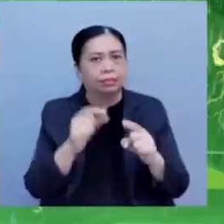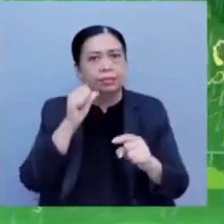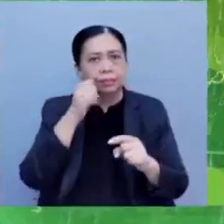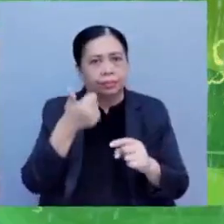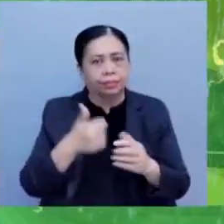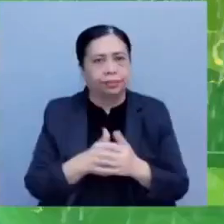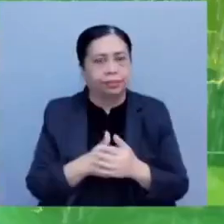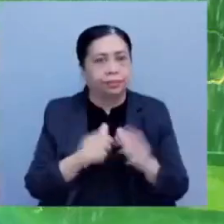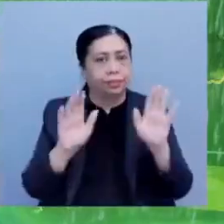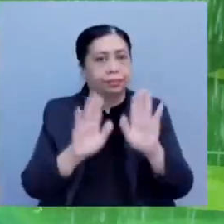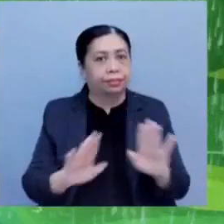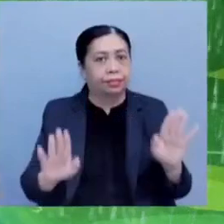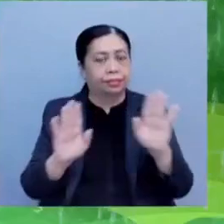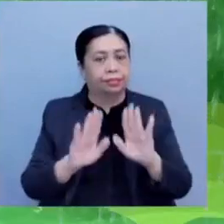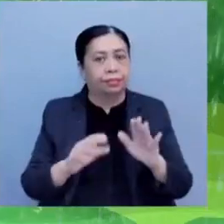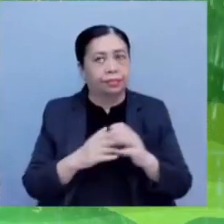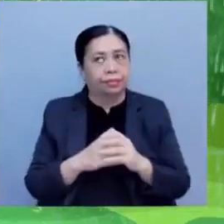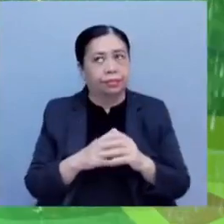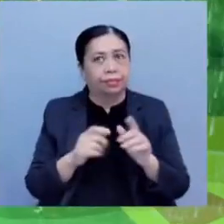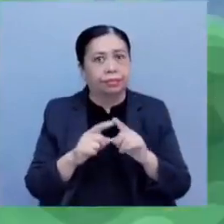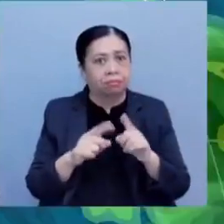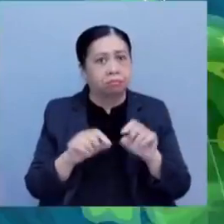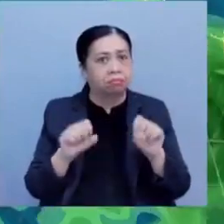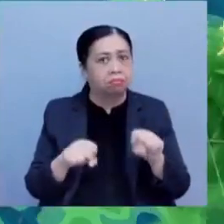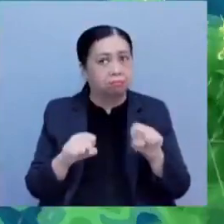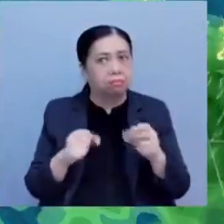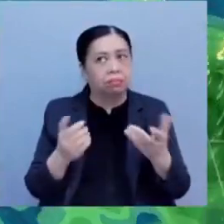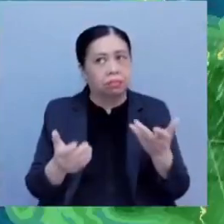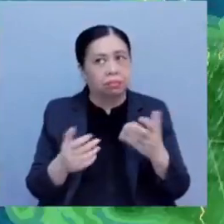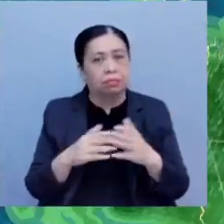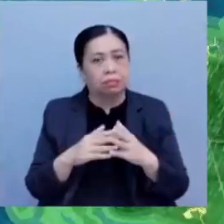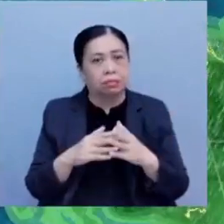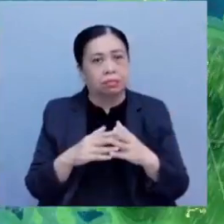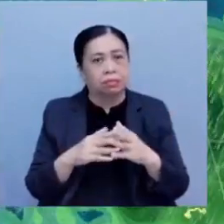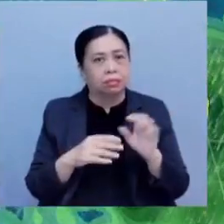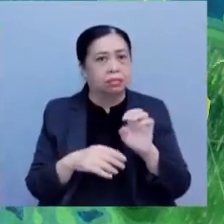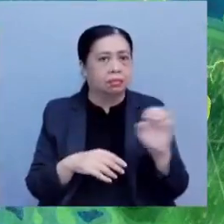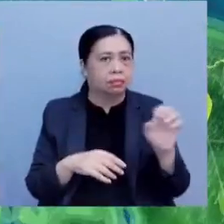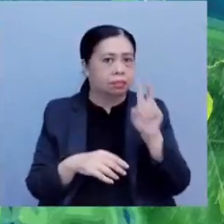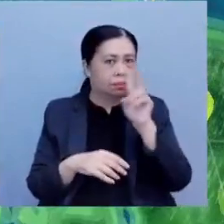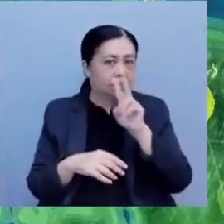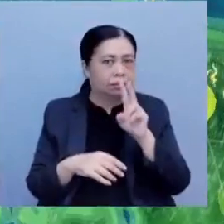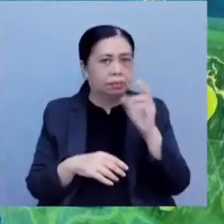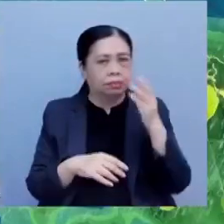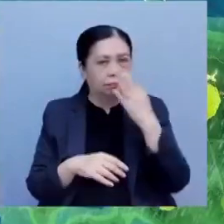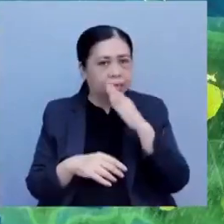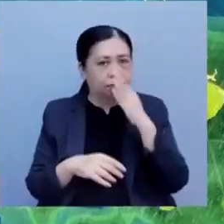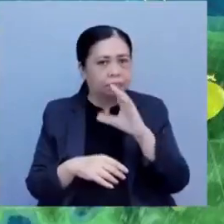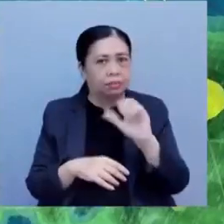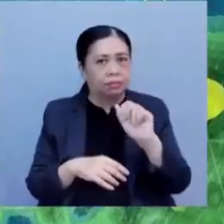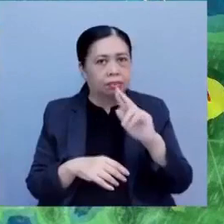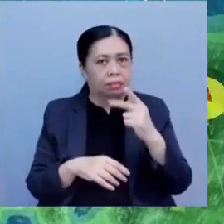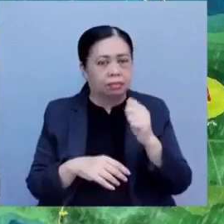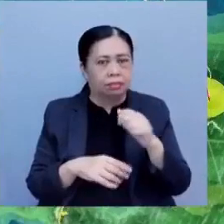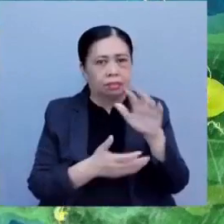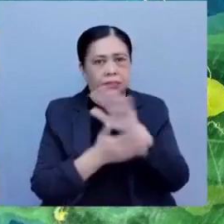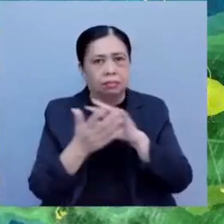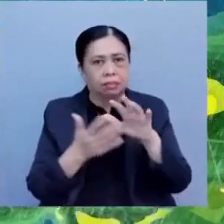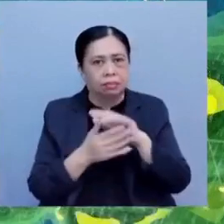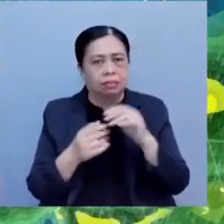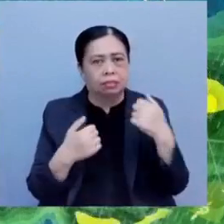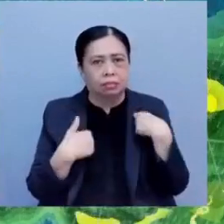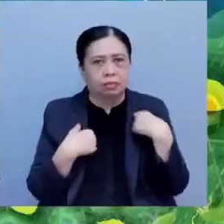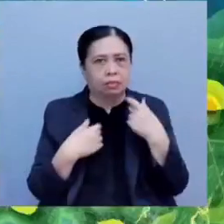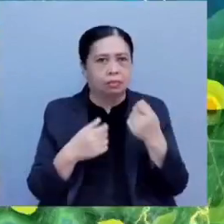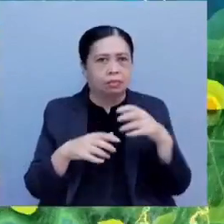by Sunday, it's also possible that Eastern Visayas, Bicol region, and Caraga will be cloudy with